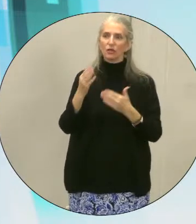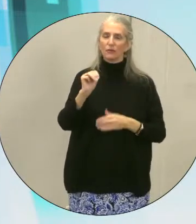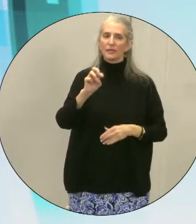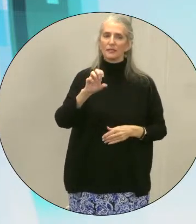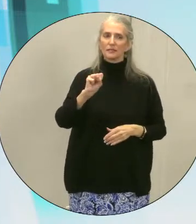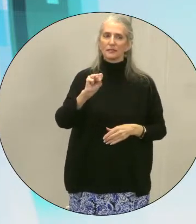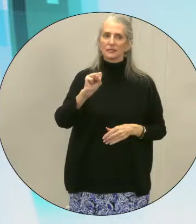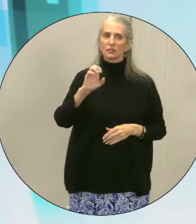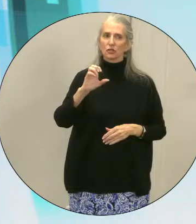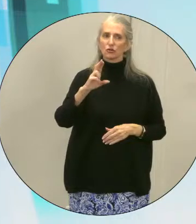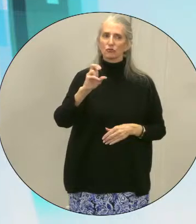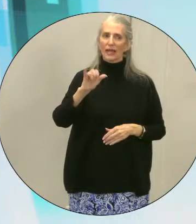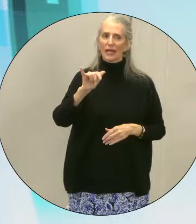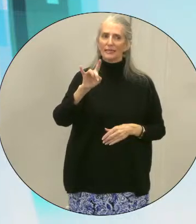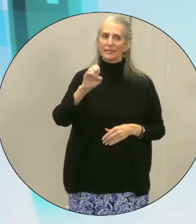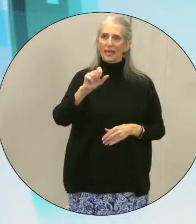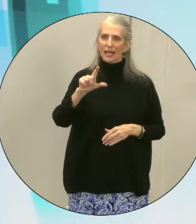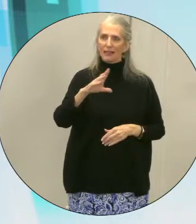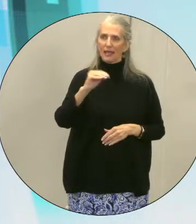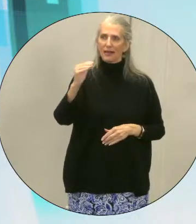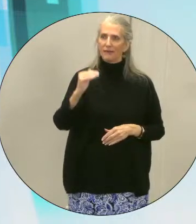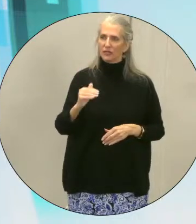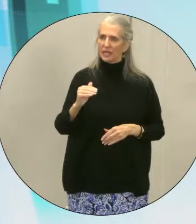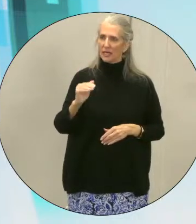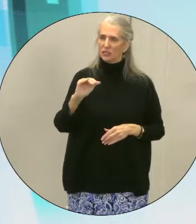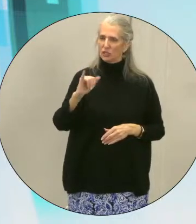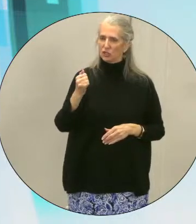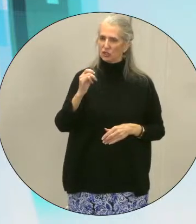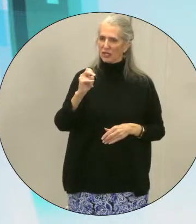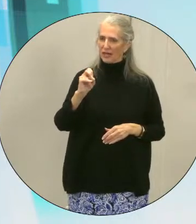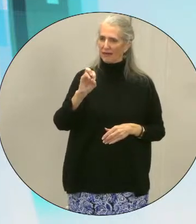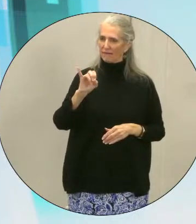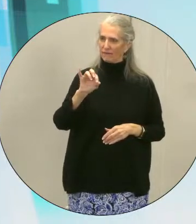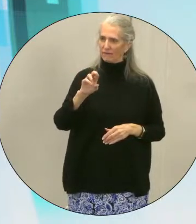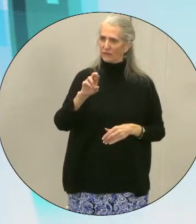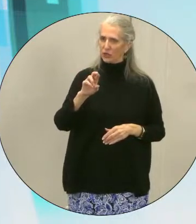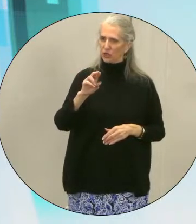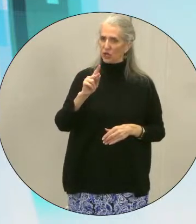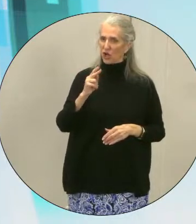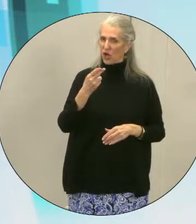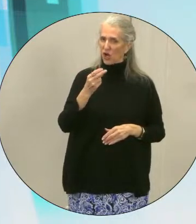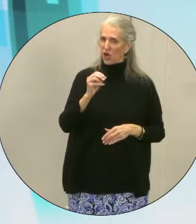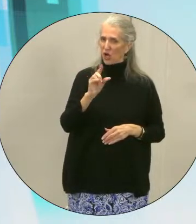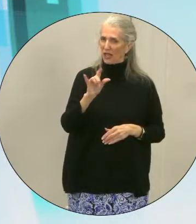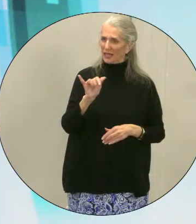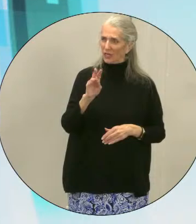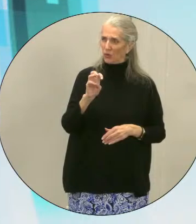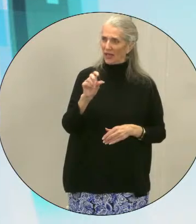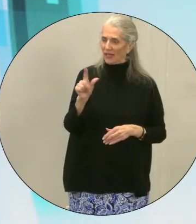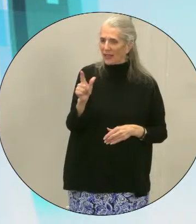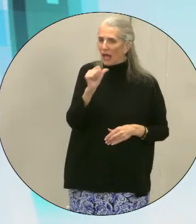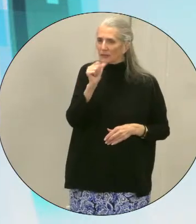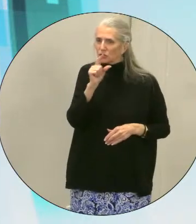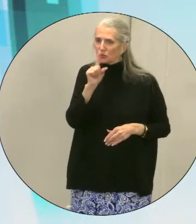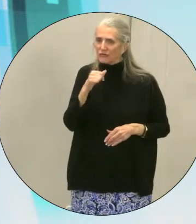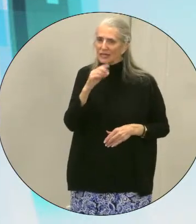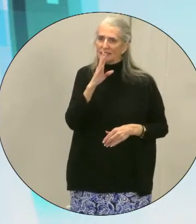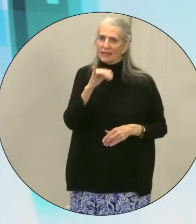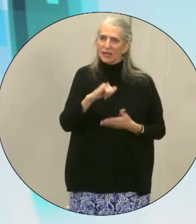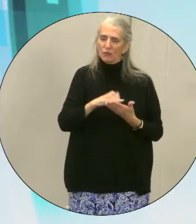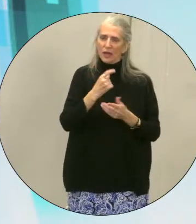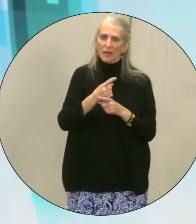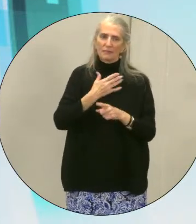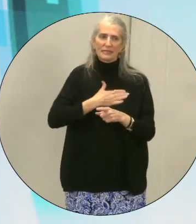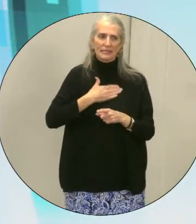after that, Jennifer Helliwell, I hope I pronounced it right. Please go ahead and take the stand here